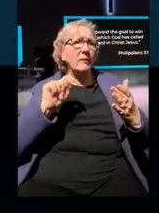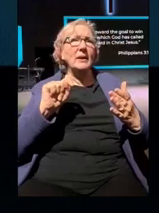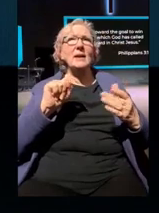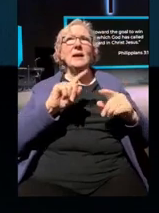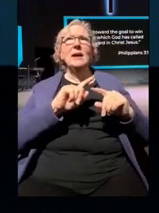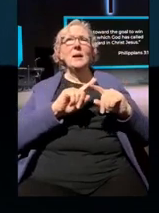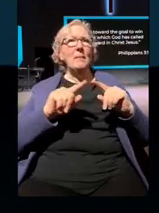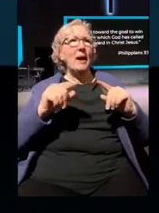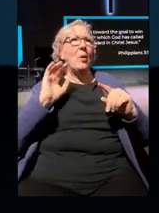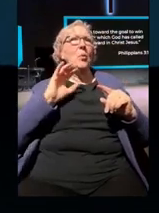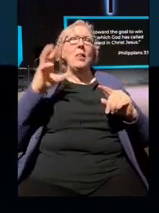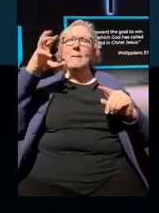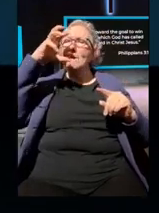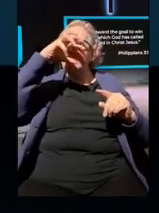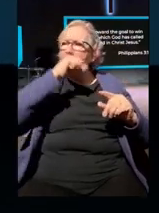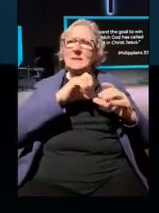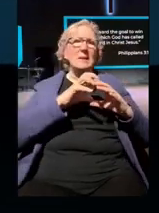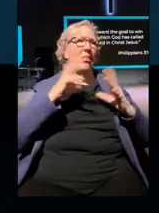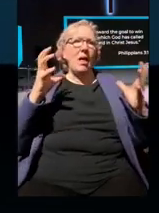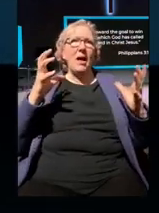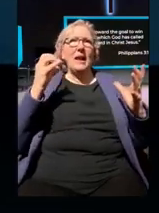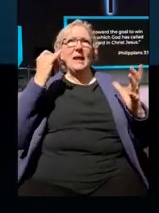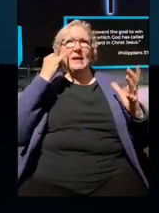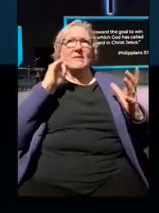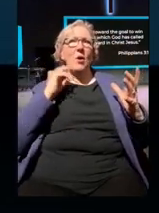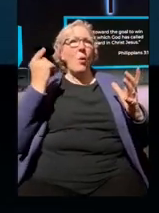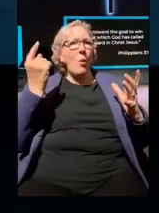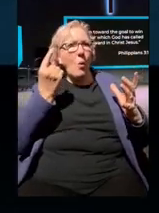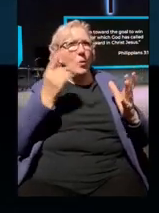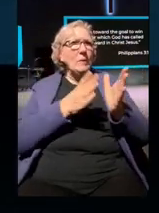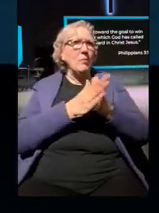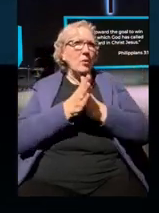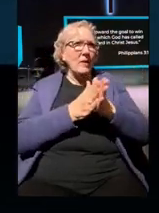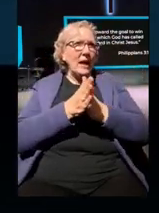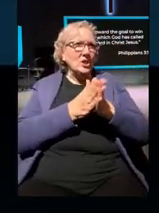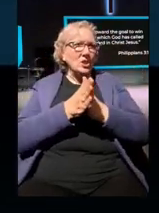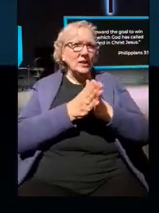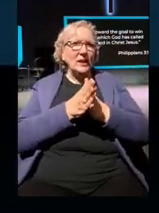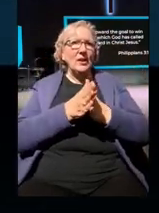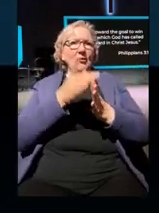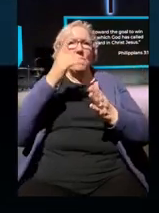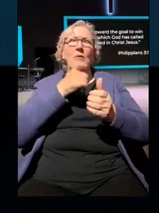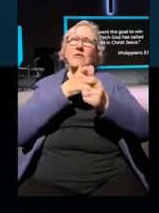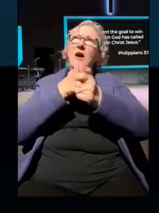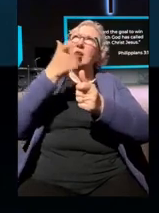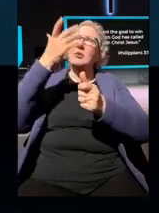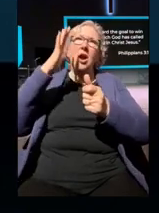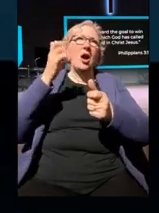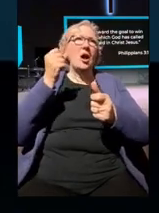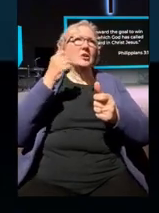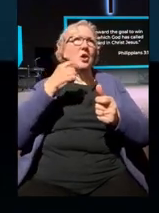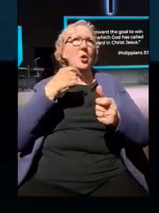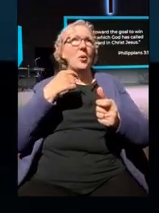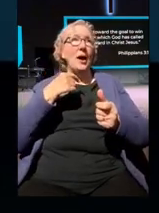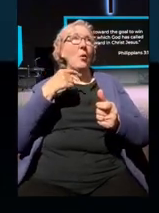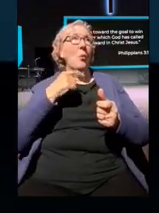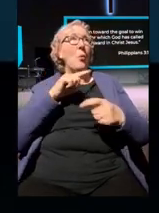so much if our only motivation in following God is so we can go to heaven when we